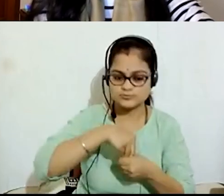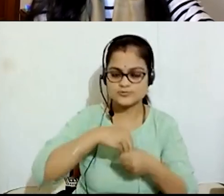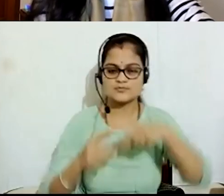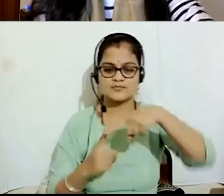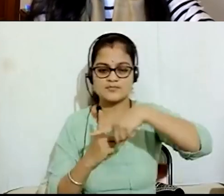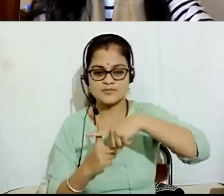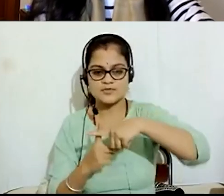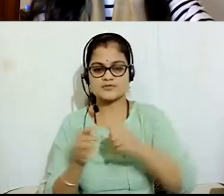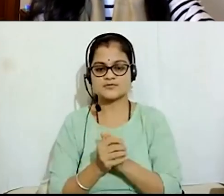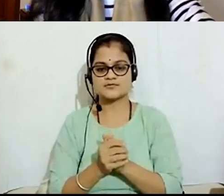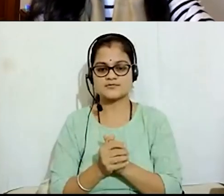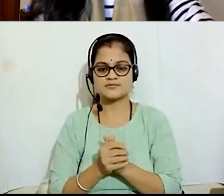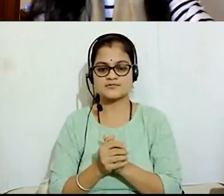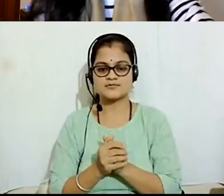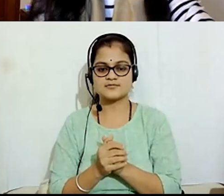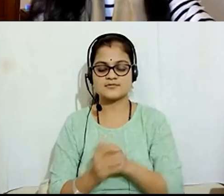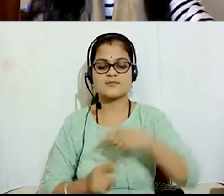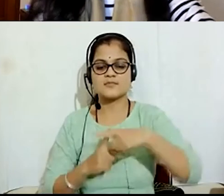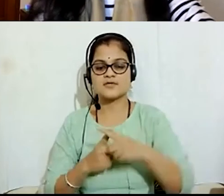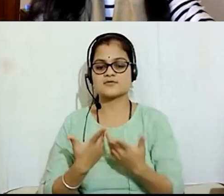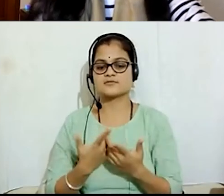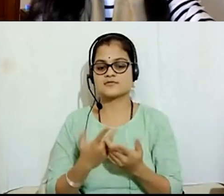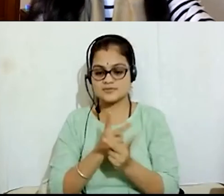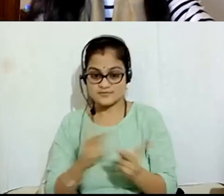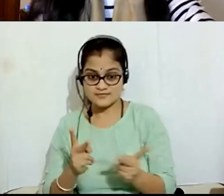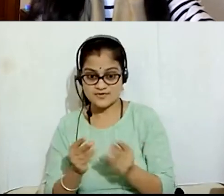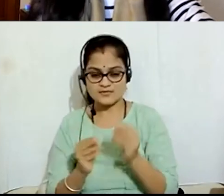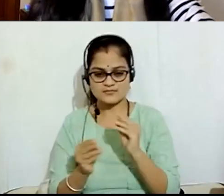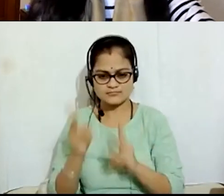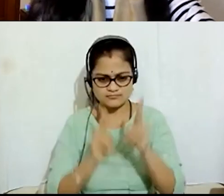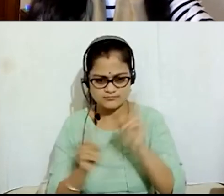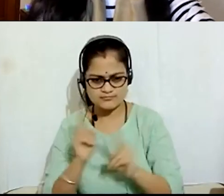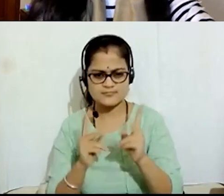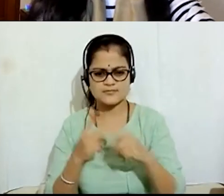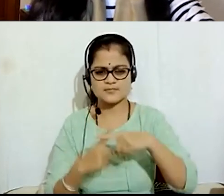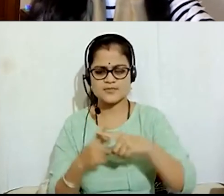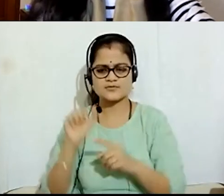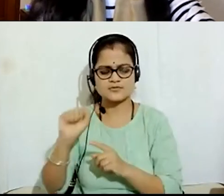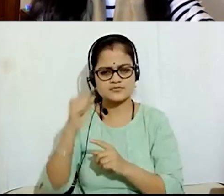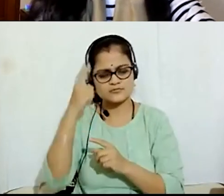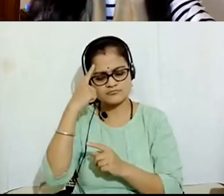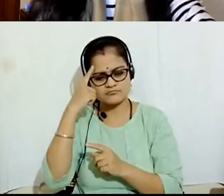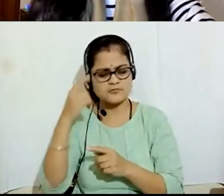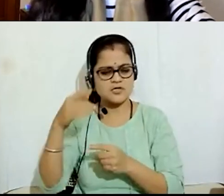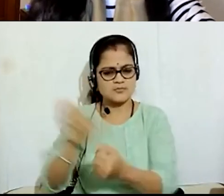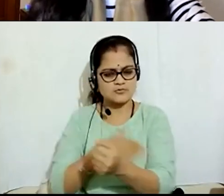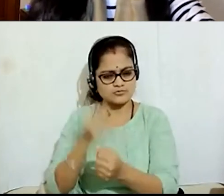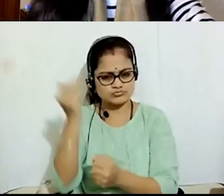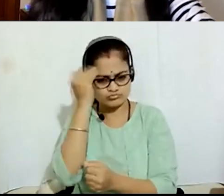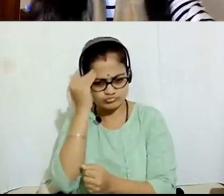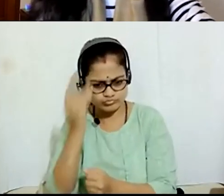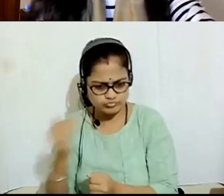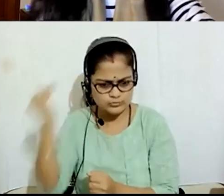creation of Shwesmo, an alter ego, setting all of his vast musical knowledge and style against a